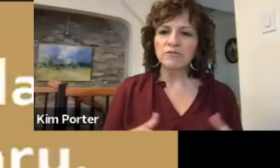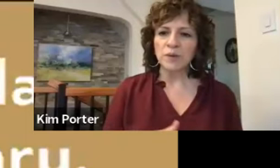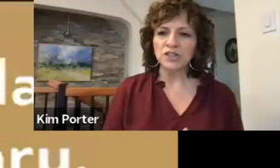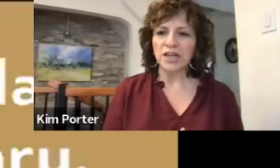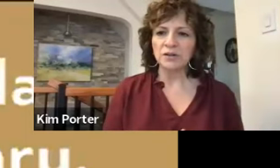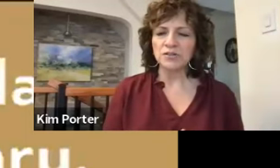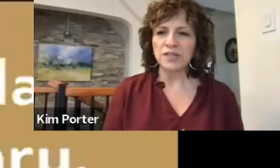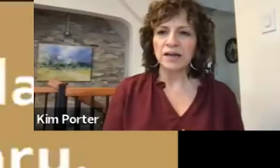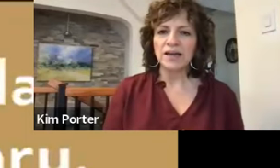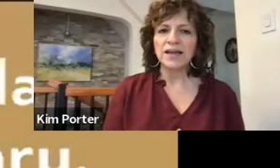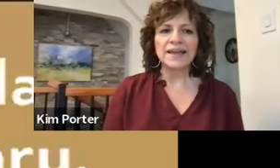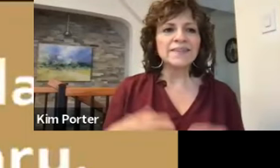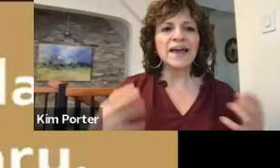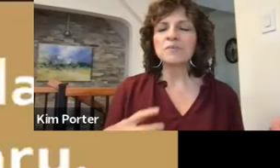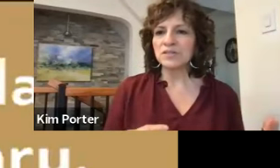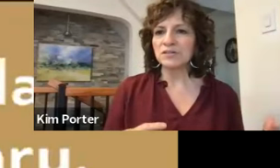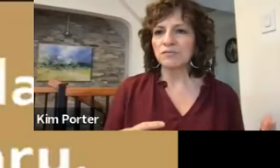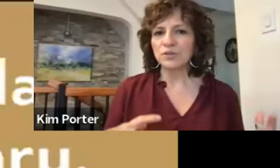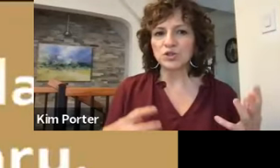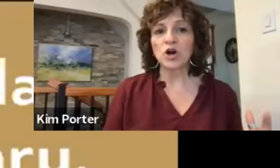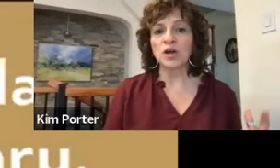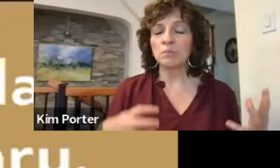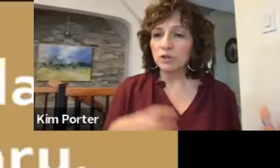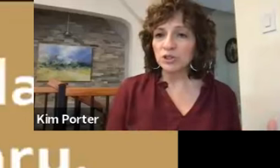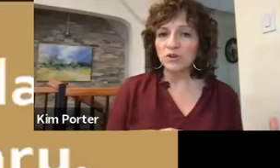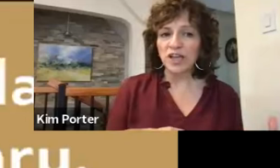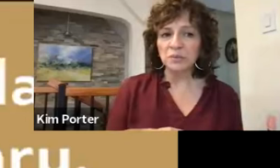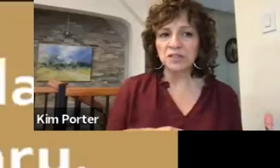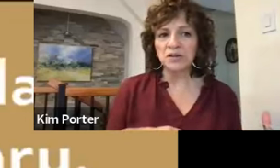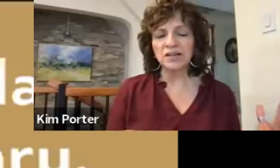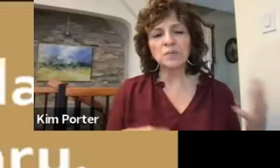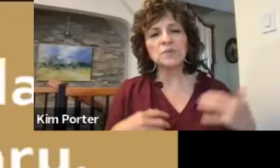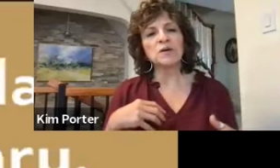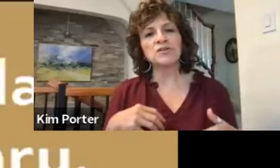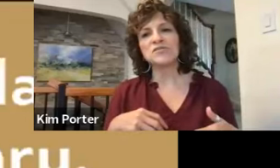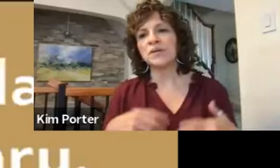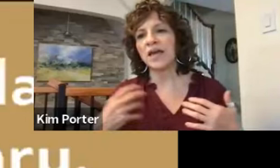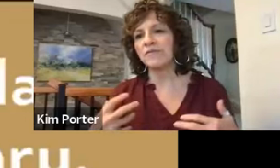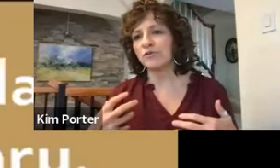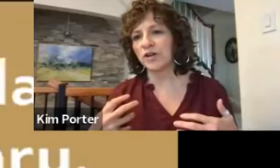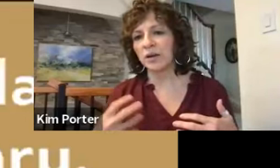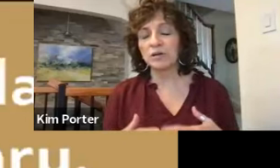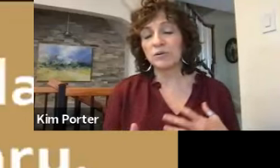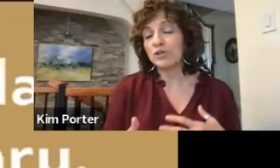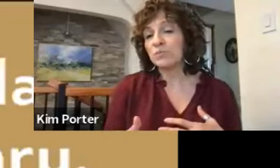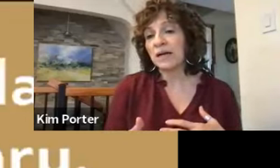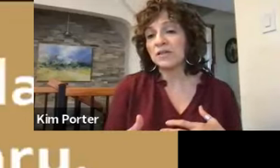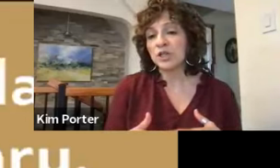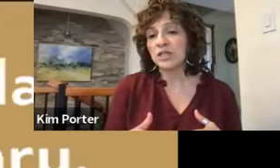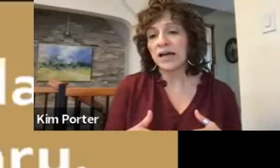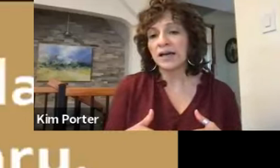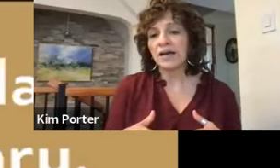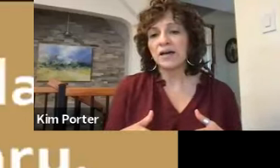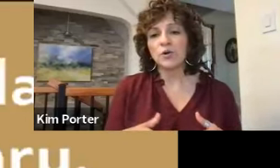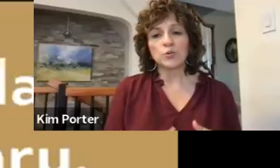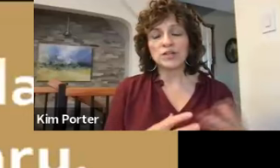this a lot from educators that in the absence of strong emotional vocabulary, young people might use some behavioral vocabulary, which might